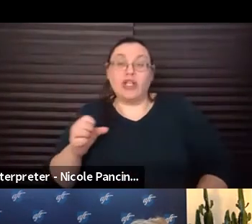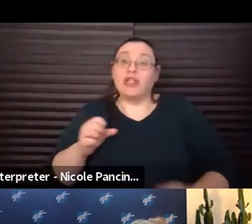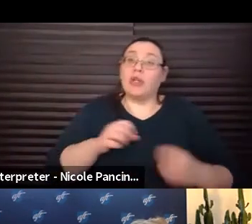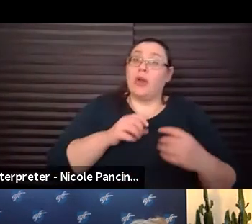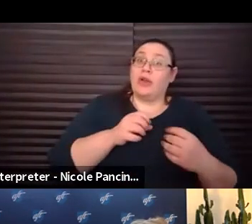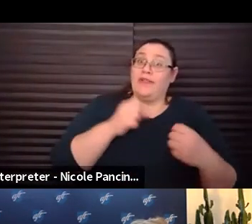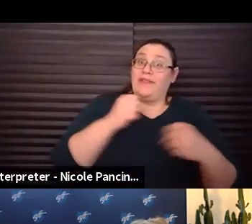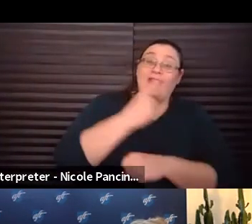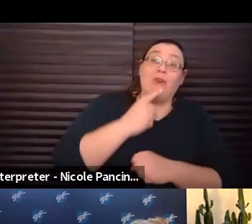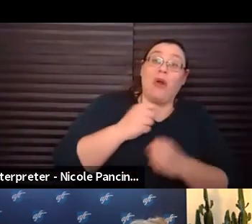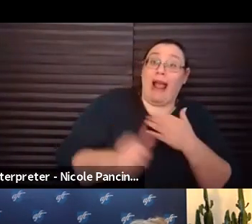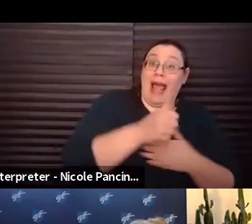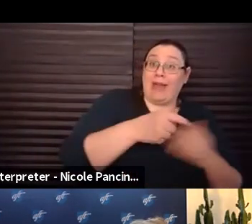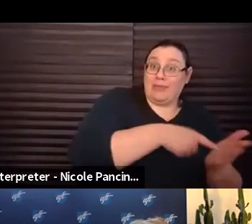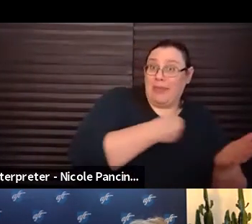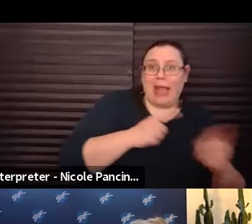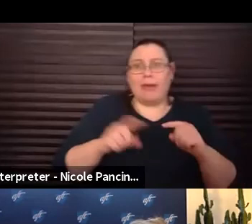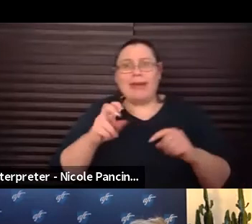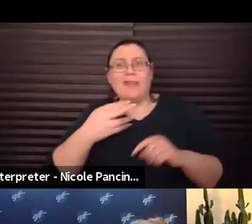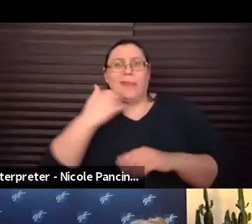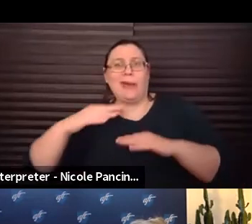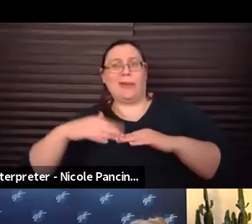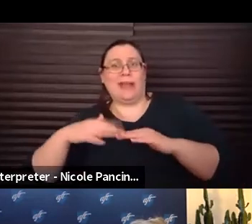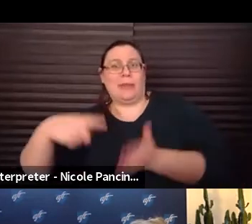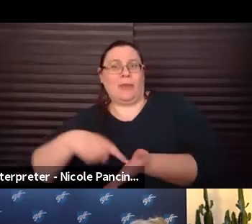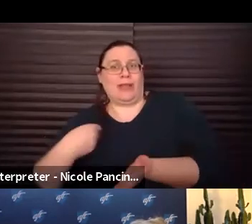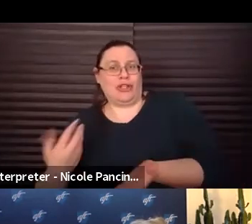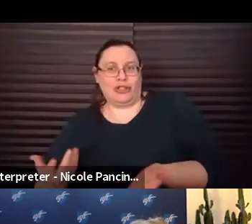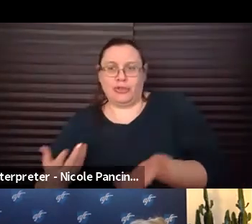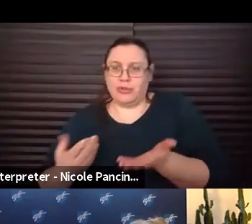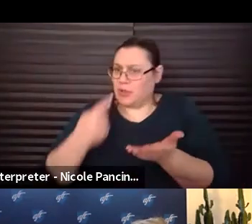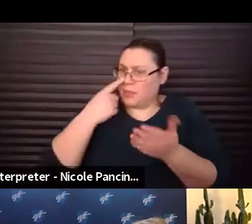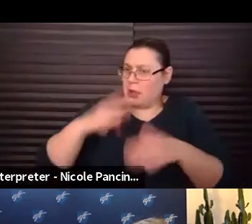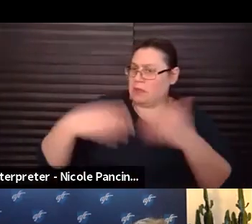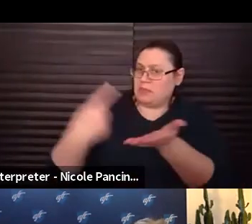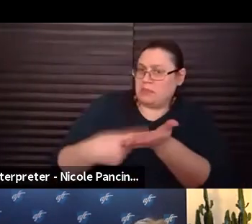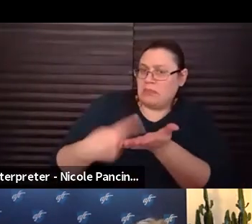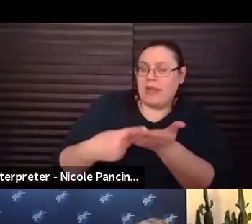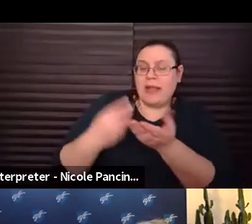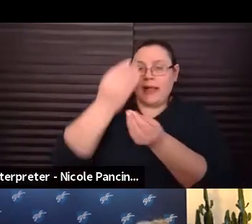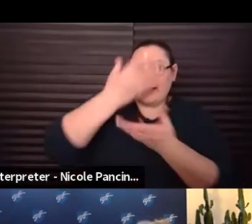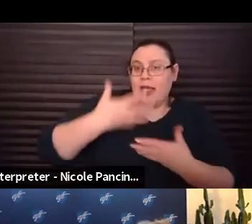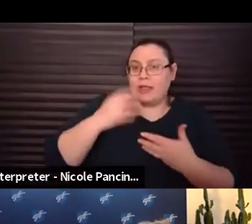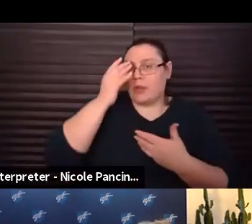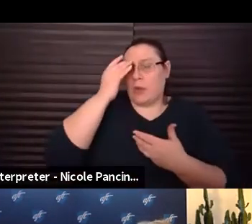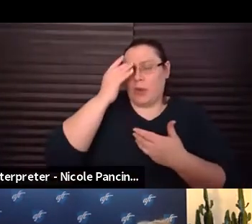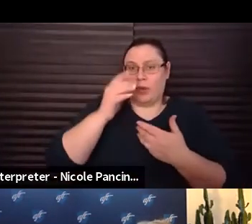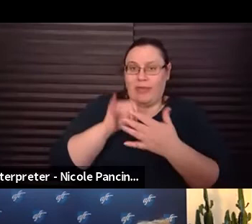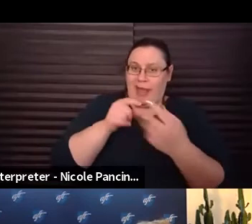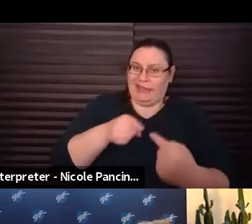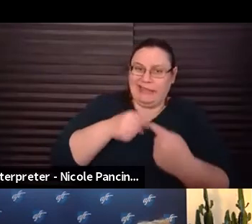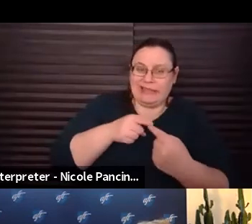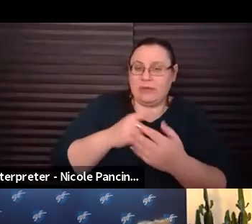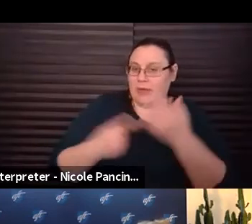this pandemic, but to have a better minimum wage. Maybe kick us off by letting us know where those battles are at.